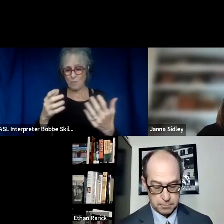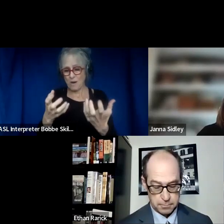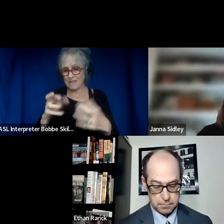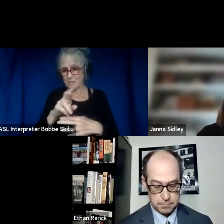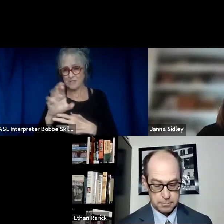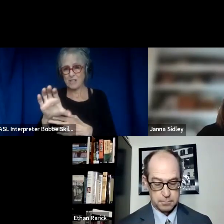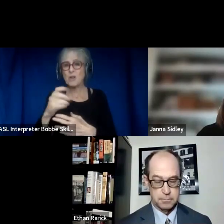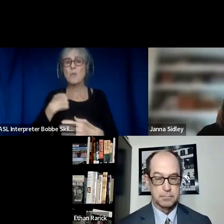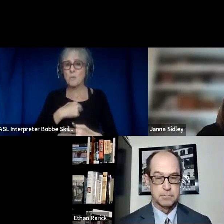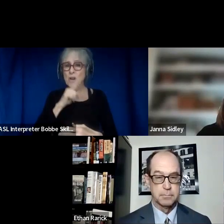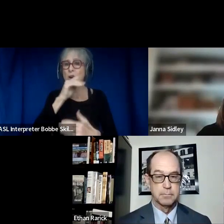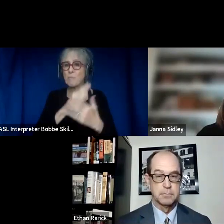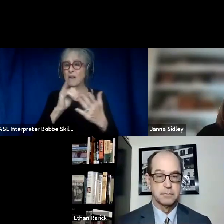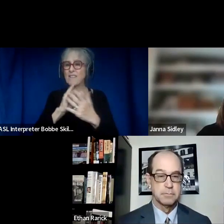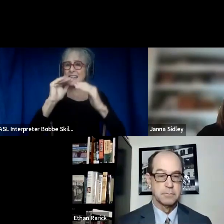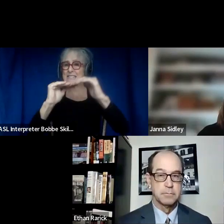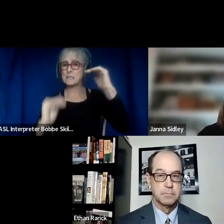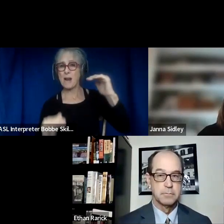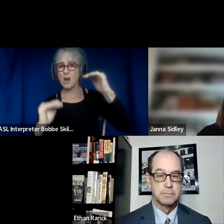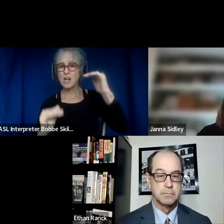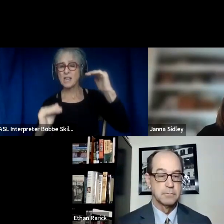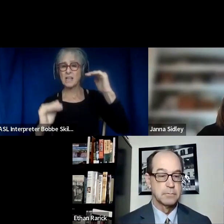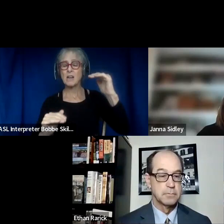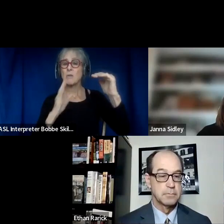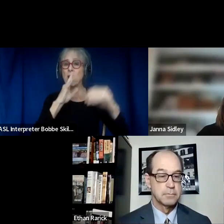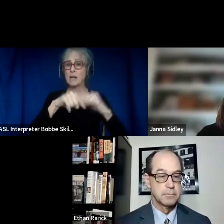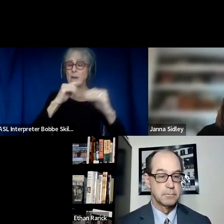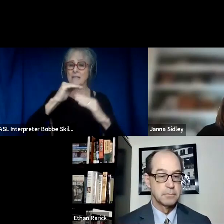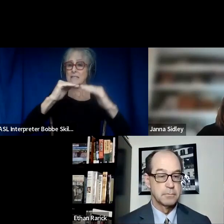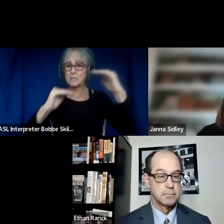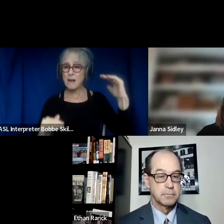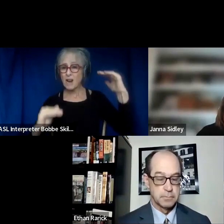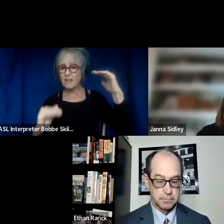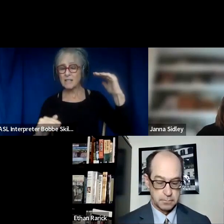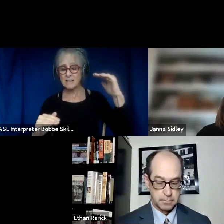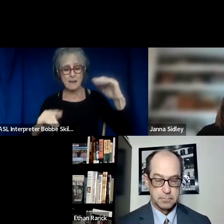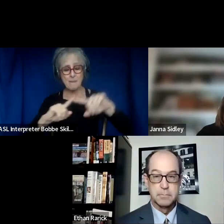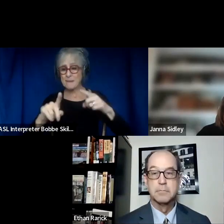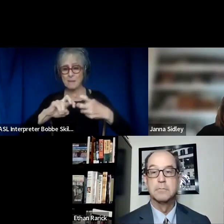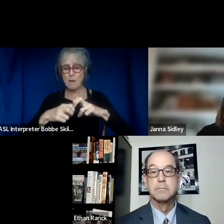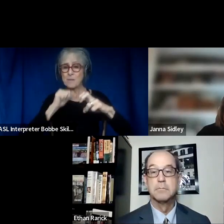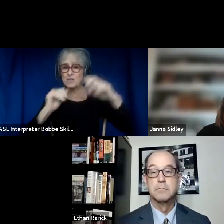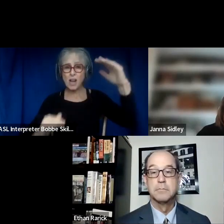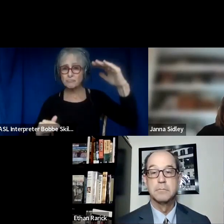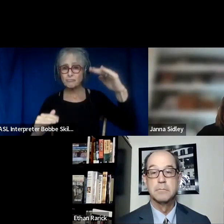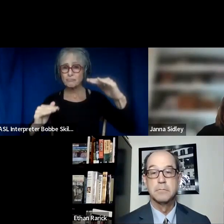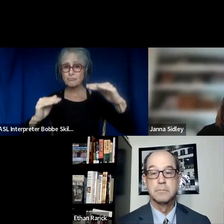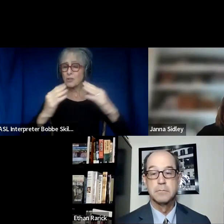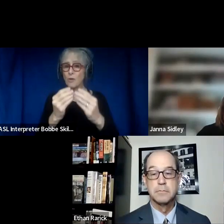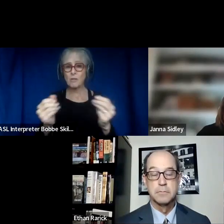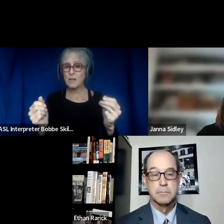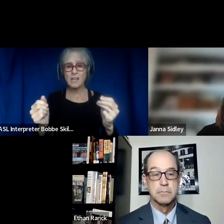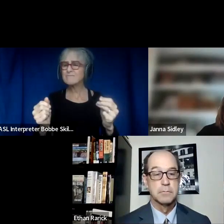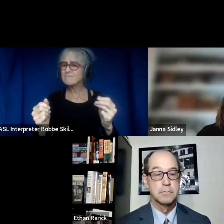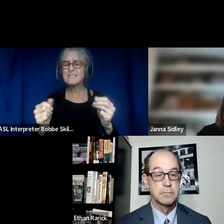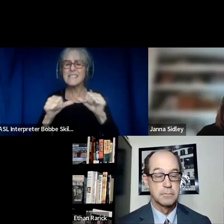talking about disparities, but the problem's not going away. It continues. So thank you so much